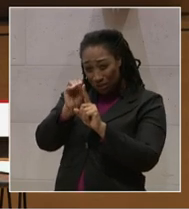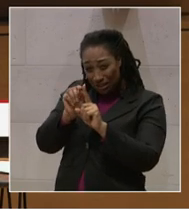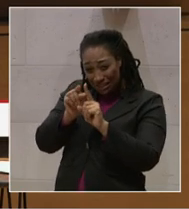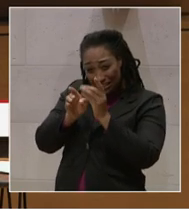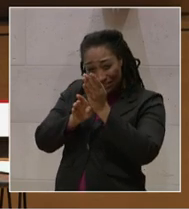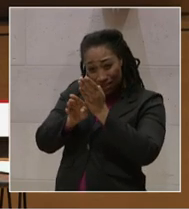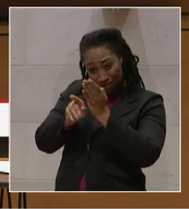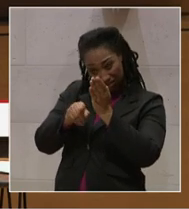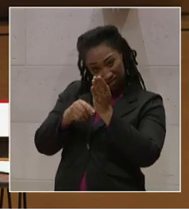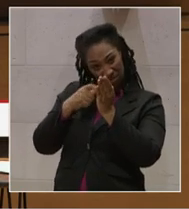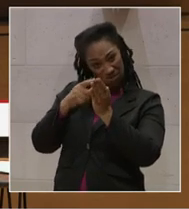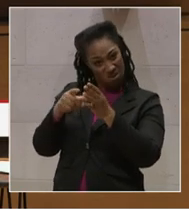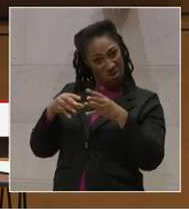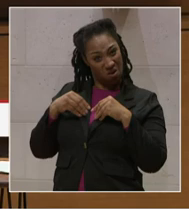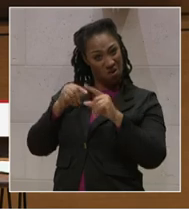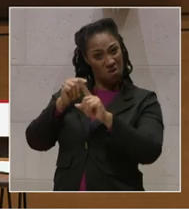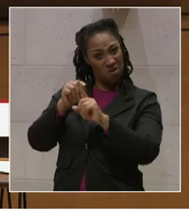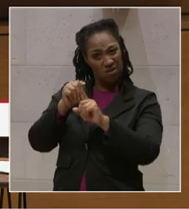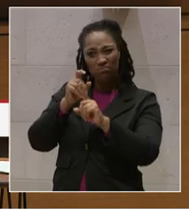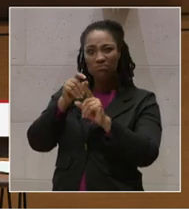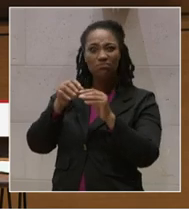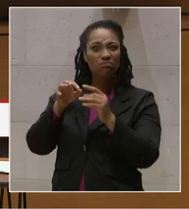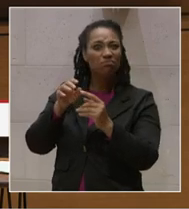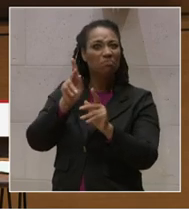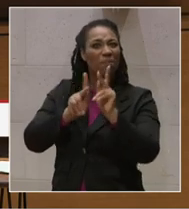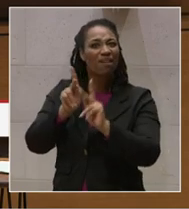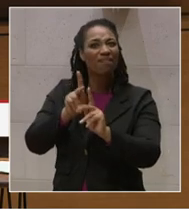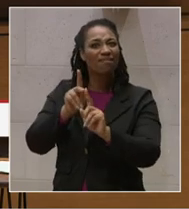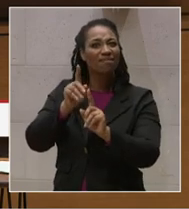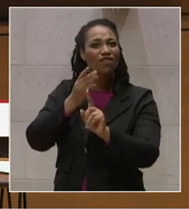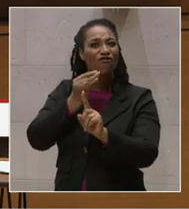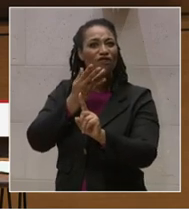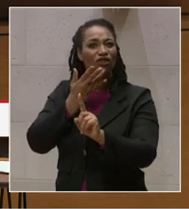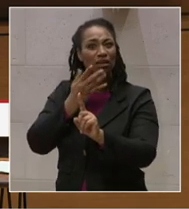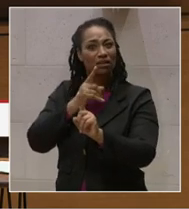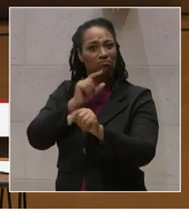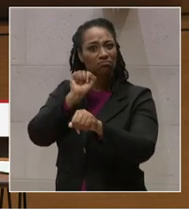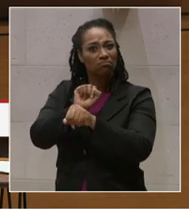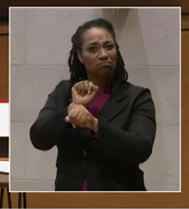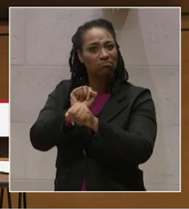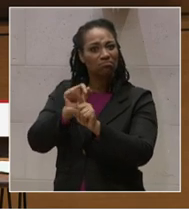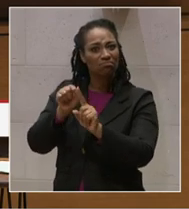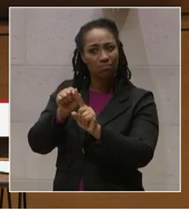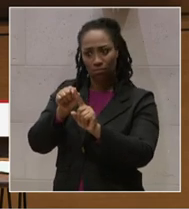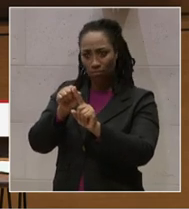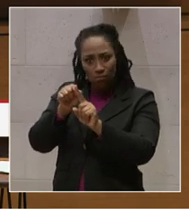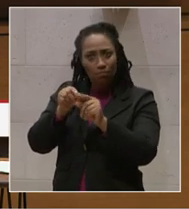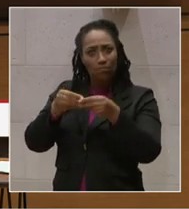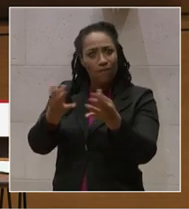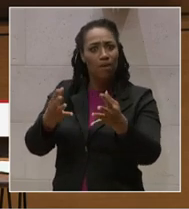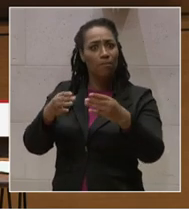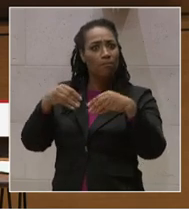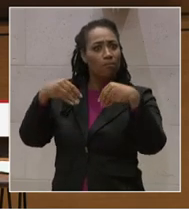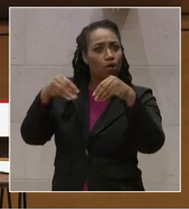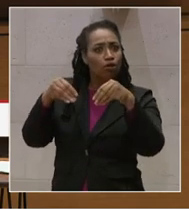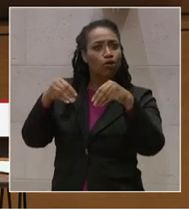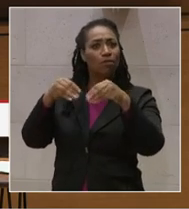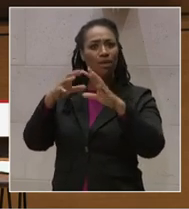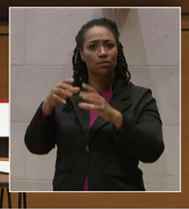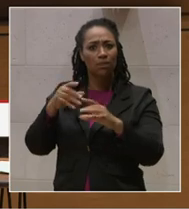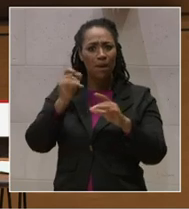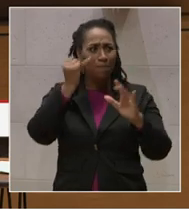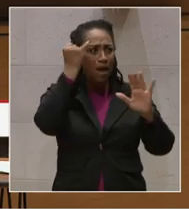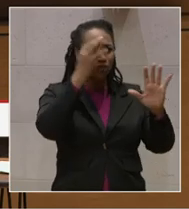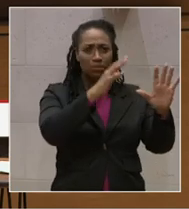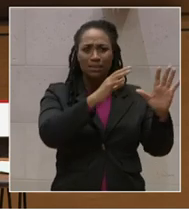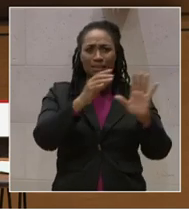color. 0.5% in the commercial marketplace. In Washington, D.C., it's 17%. So we outpace